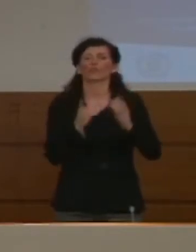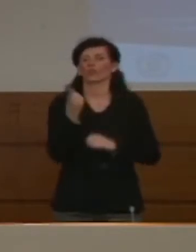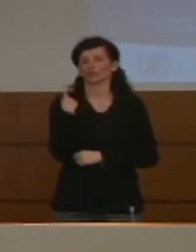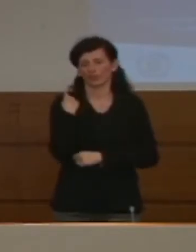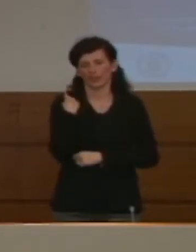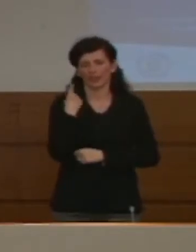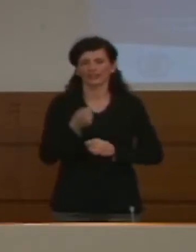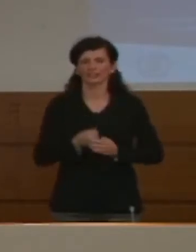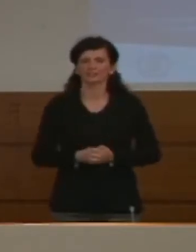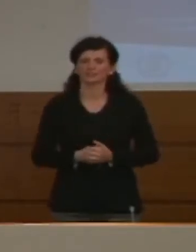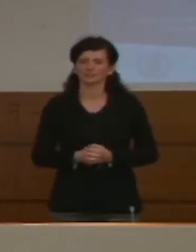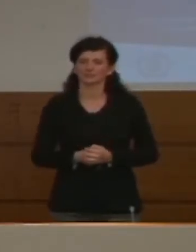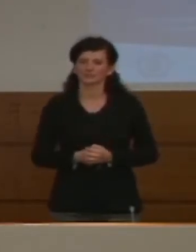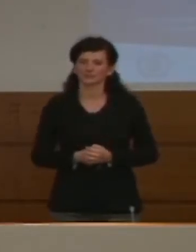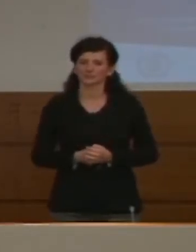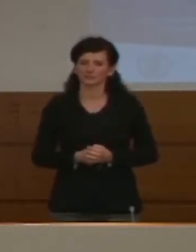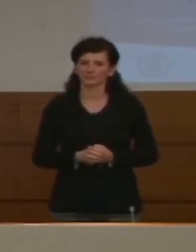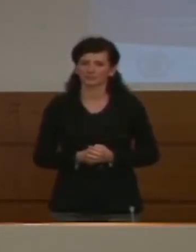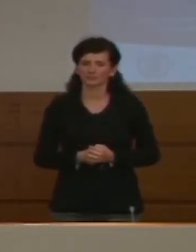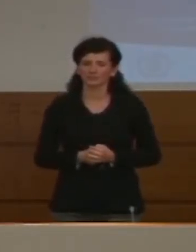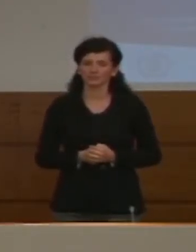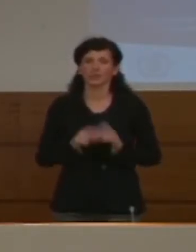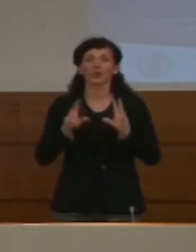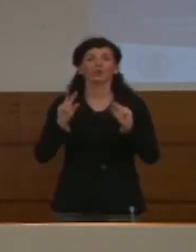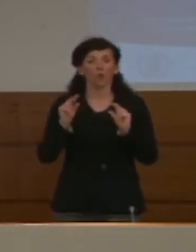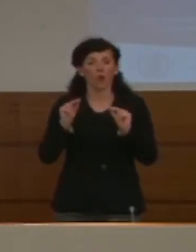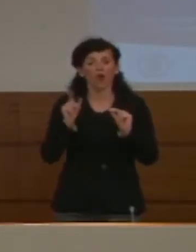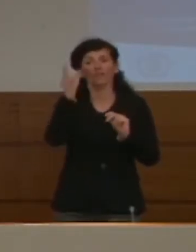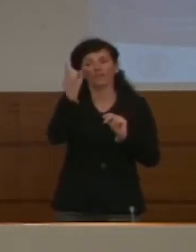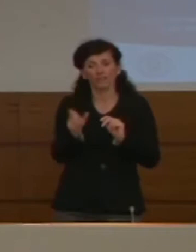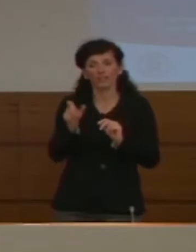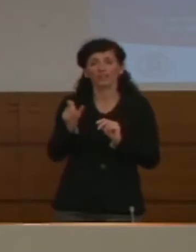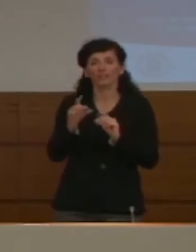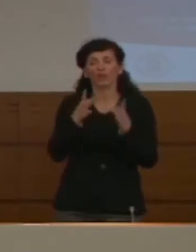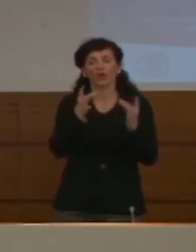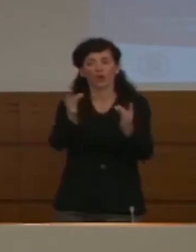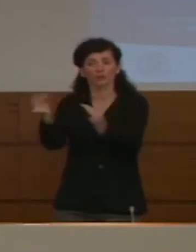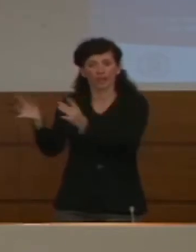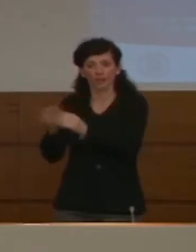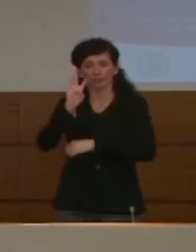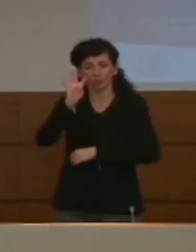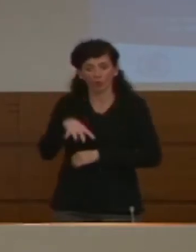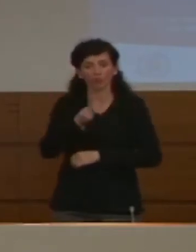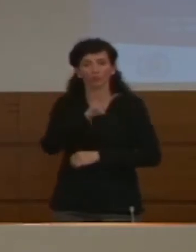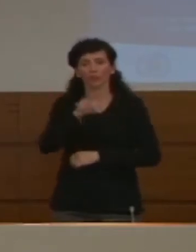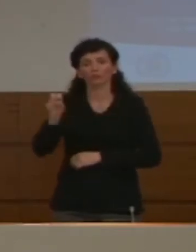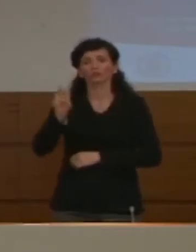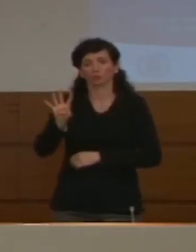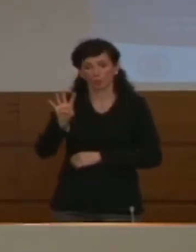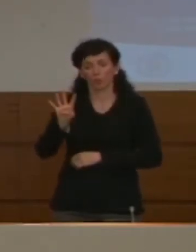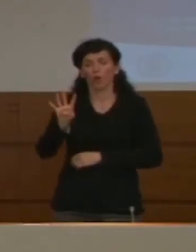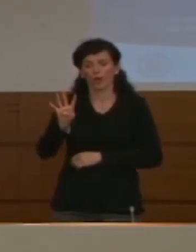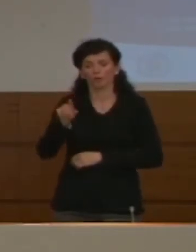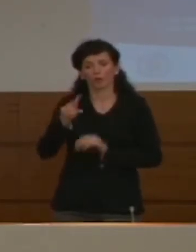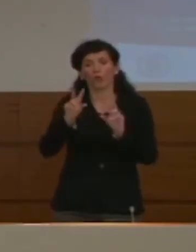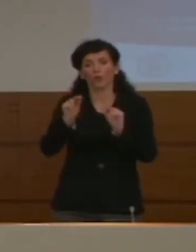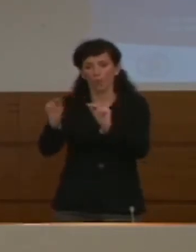1,979 more than yesterday. The new number of infected are 4,204, bringing to